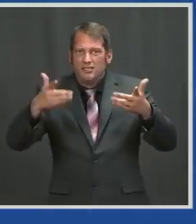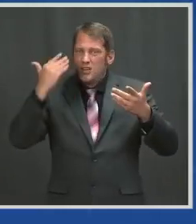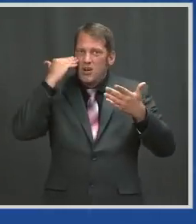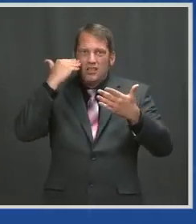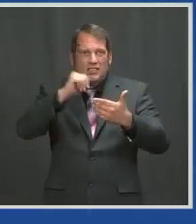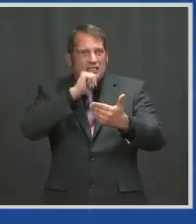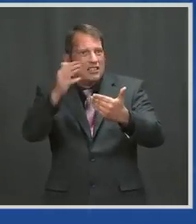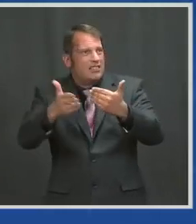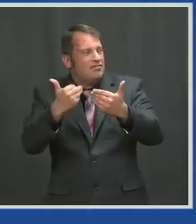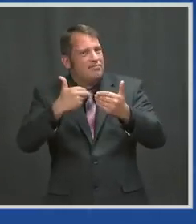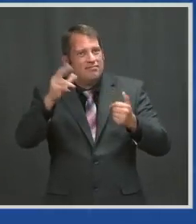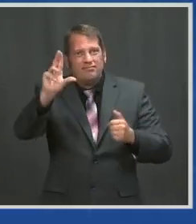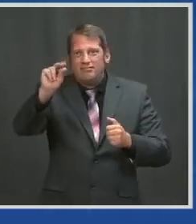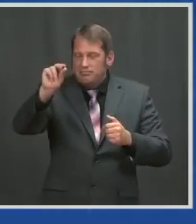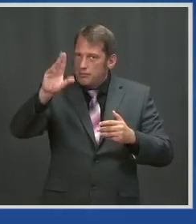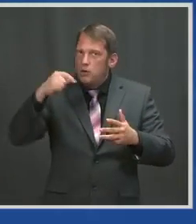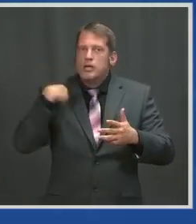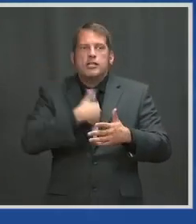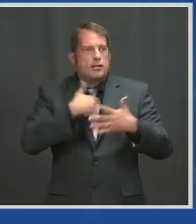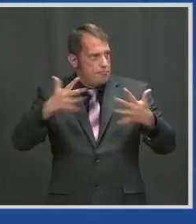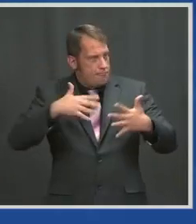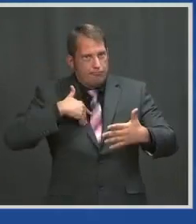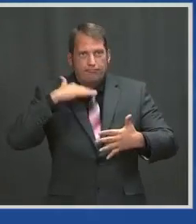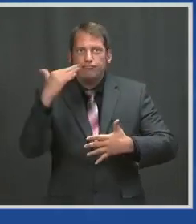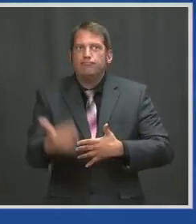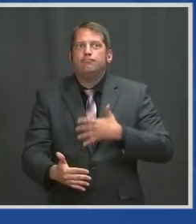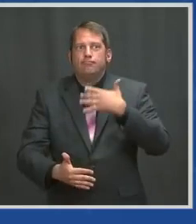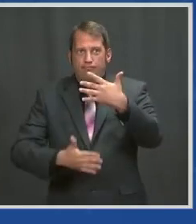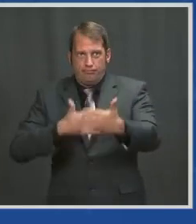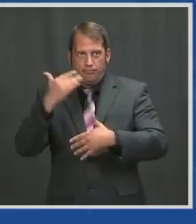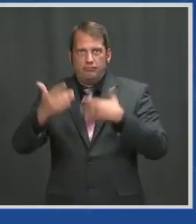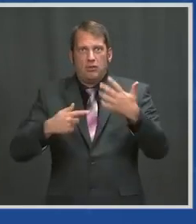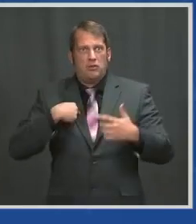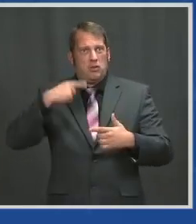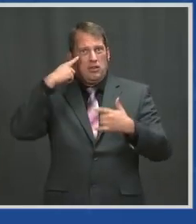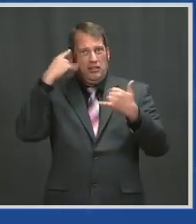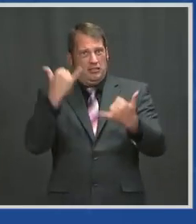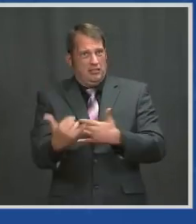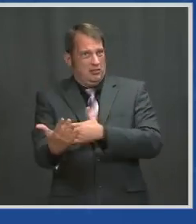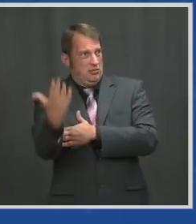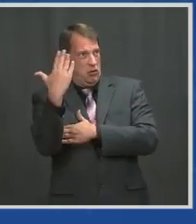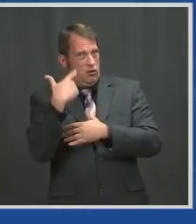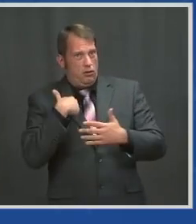more rapidly than I thought we would. This morning we learned that our economy created